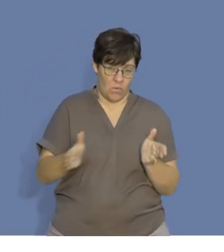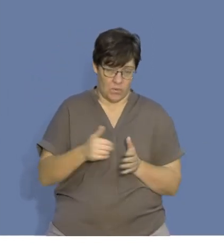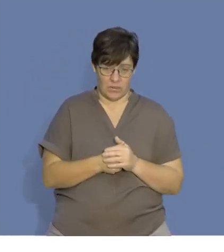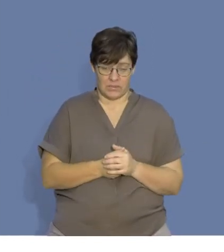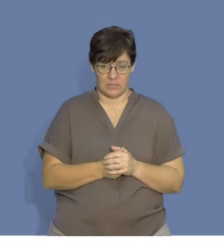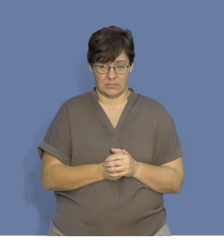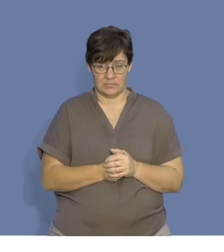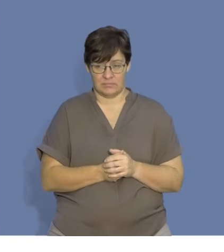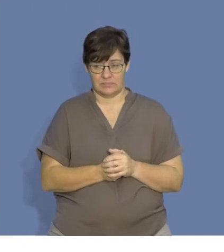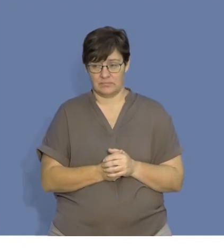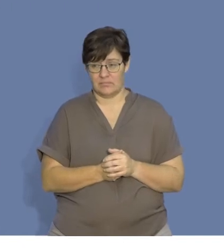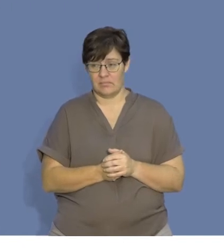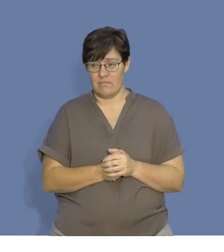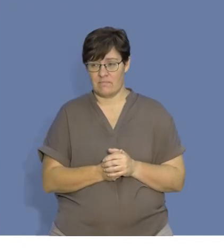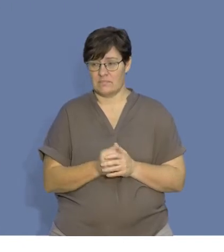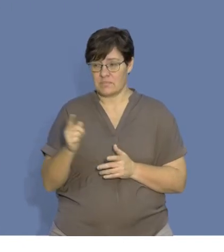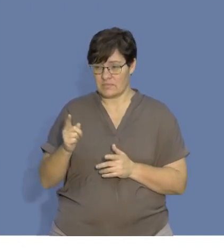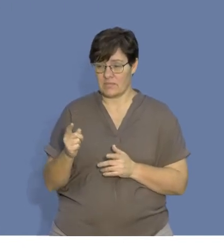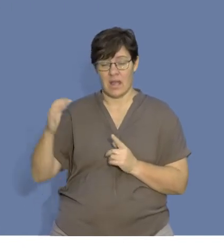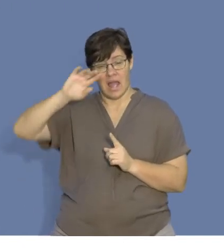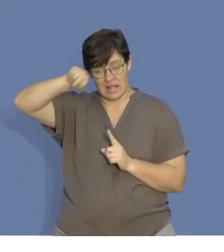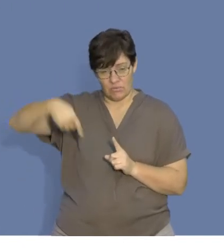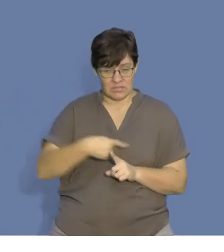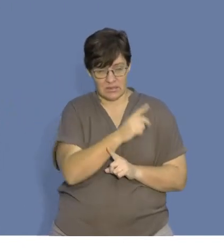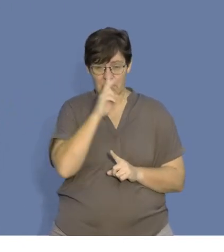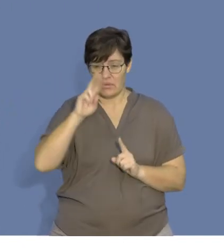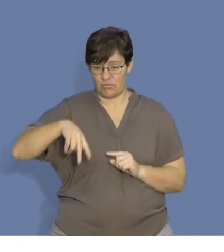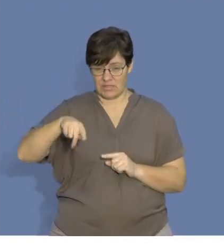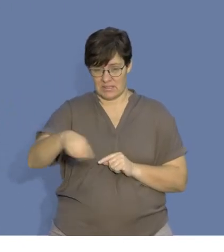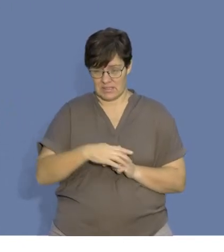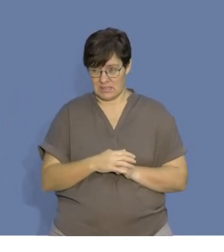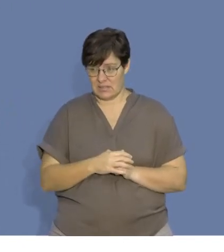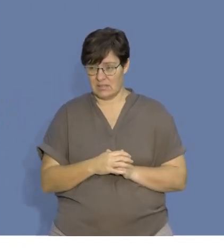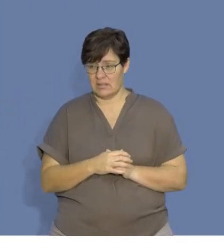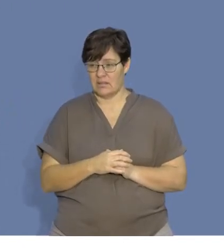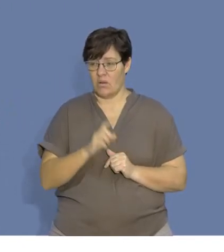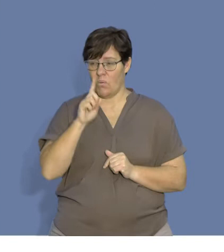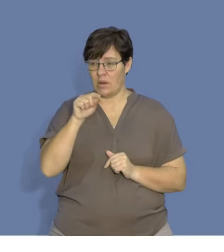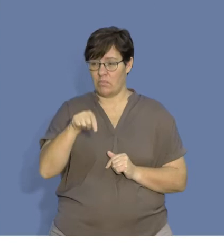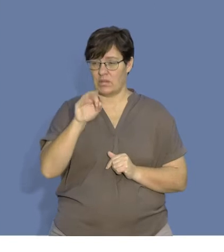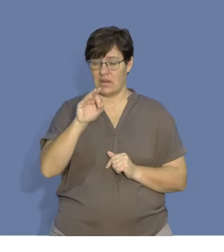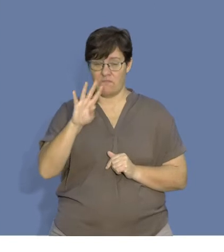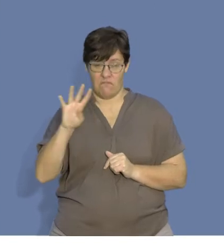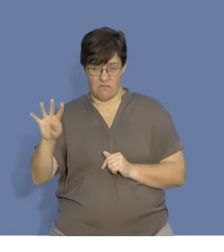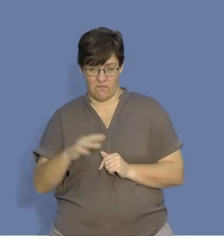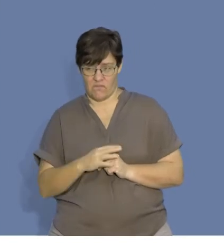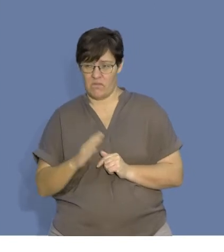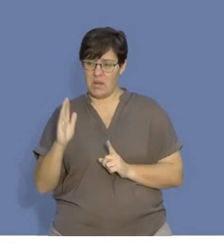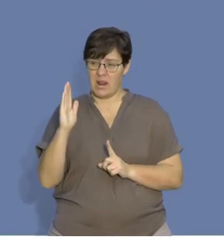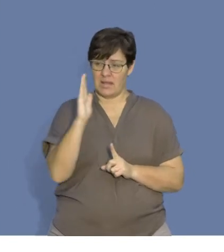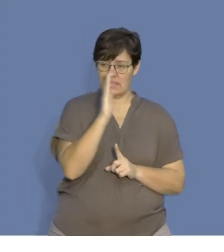and they're moving fast, and there's the current. You can see I'm reading a current. If I make it less intense,